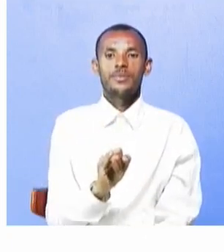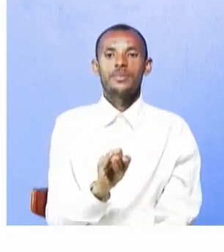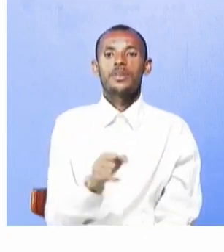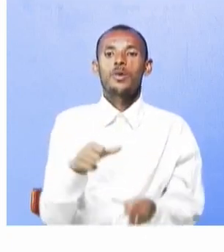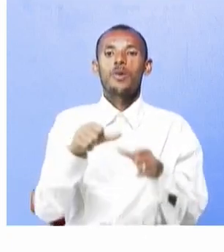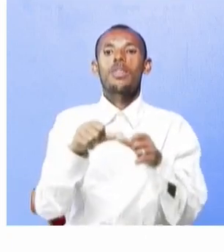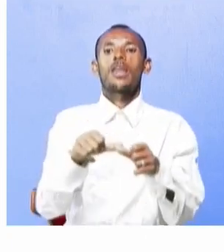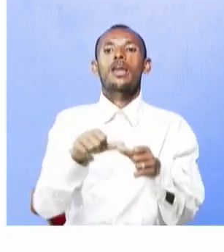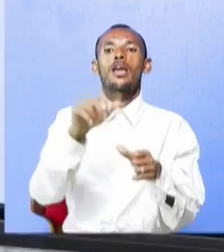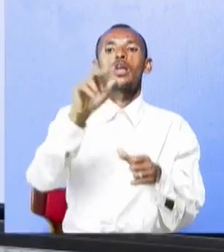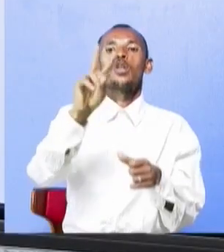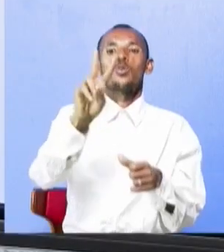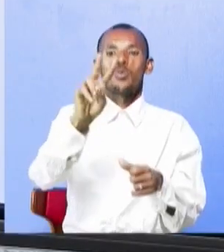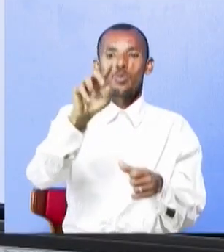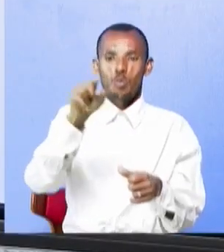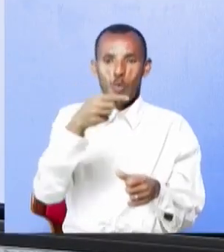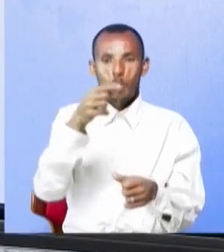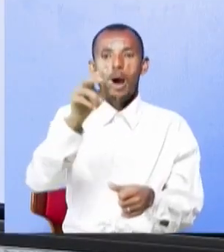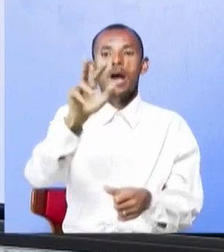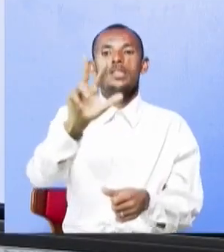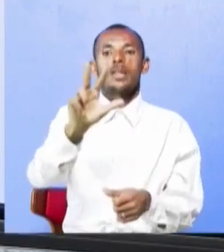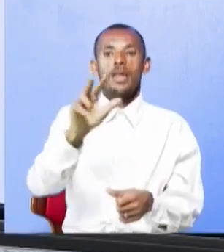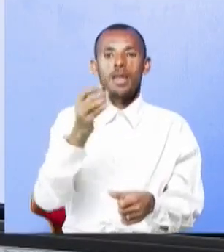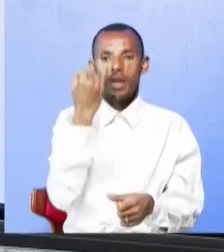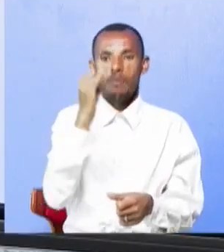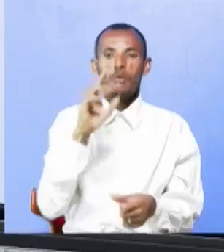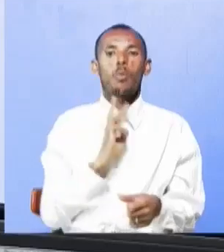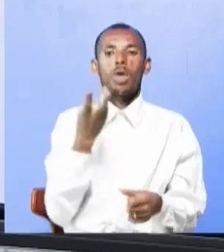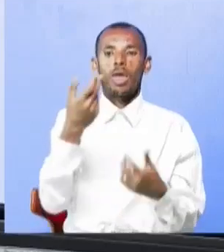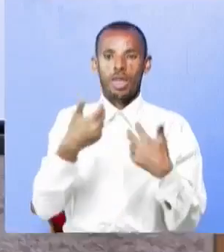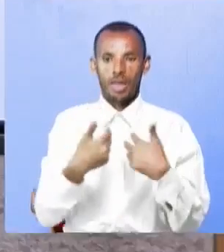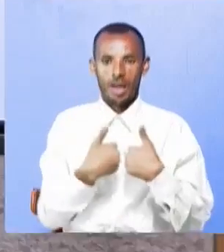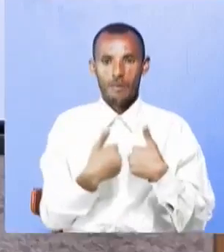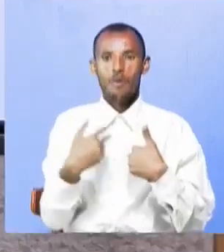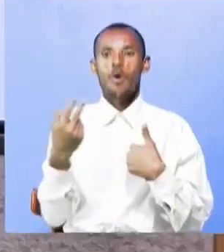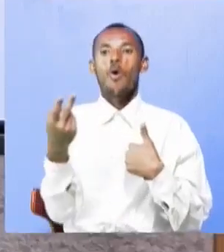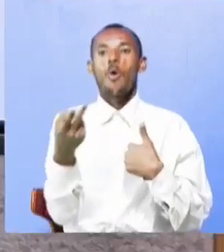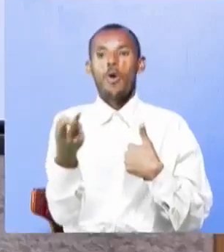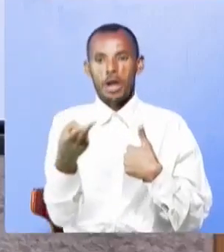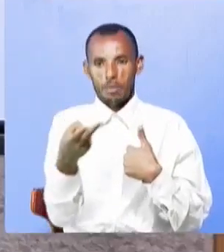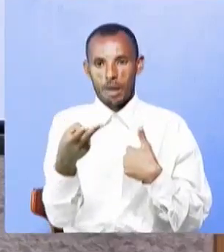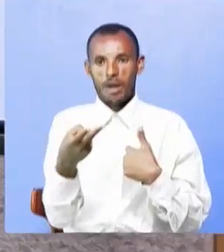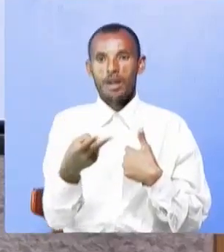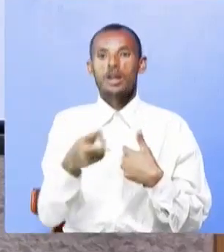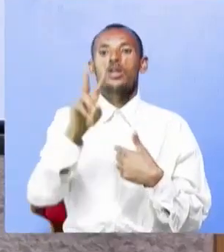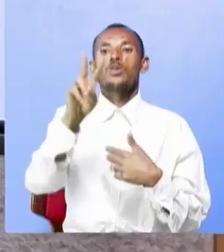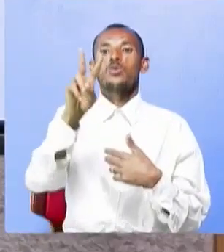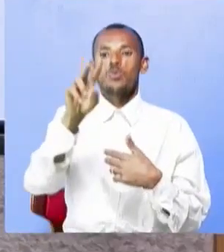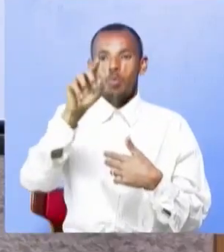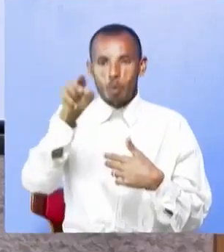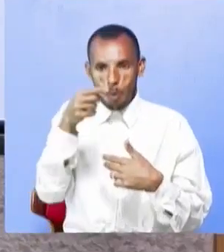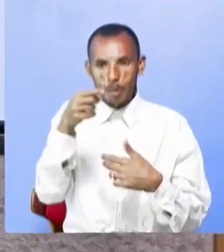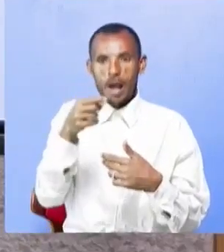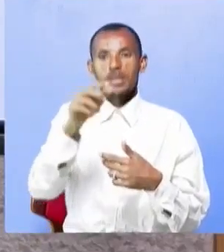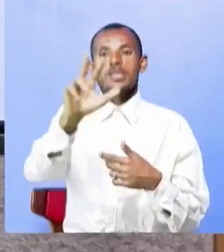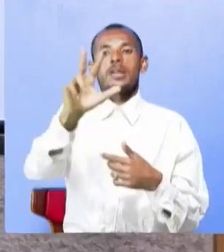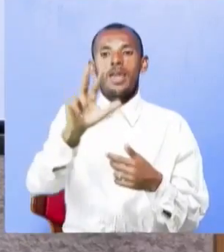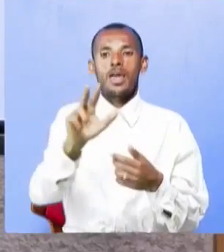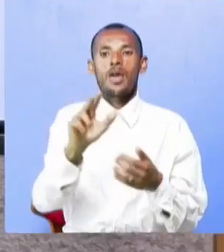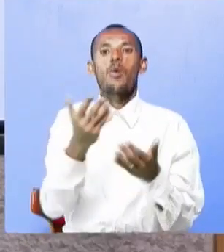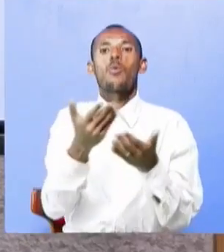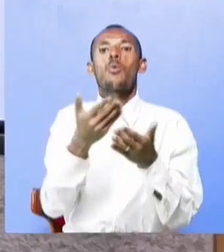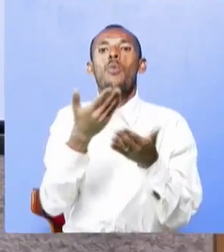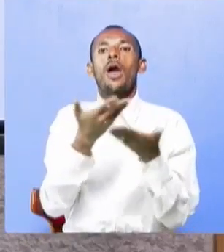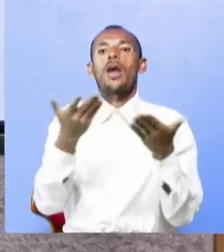containing 2, 3, if we have an order pair containing 2, 3, where do you